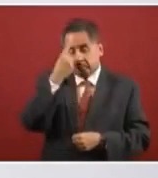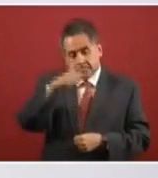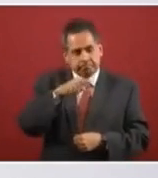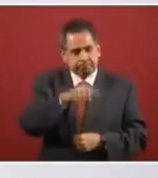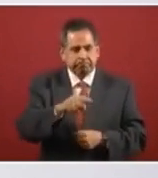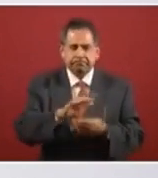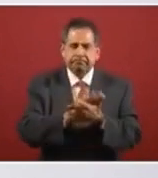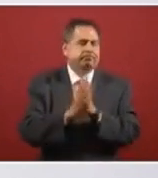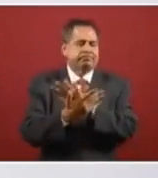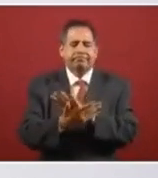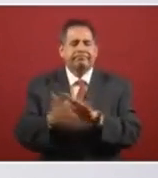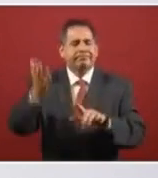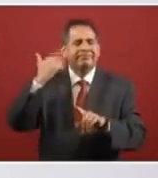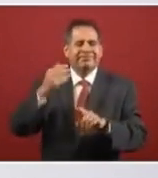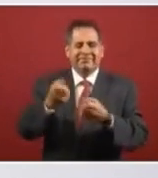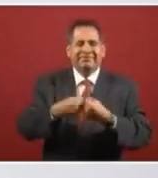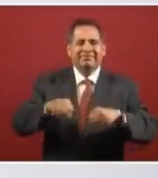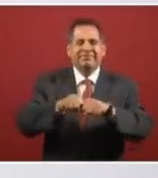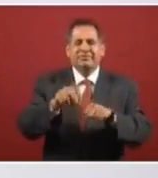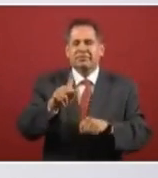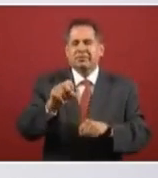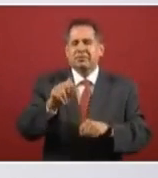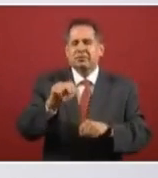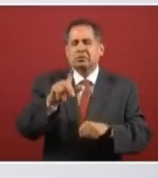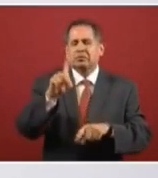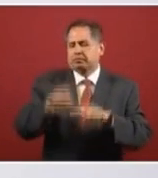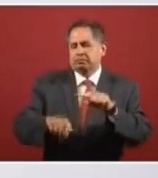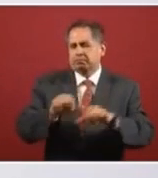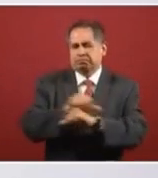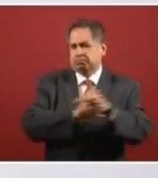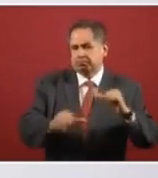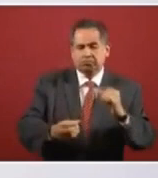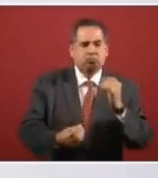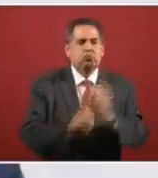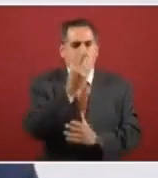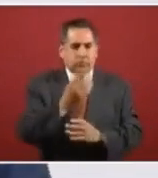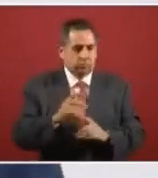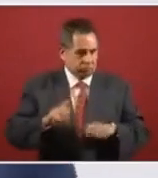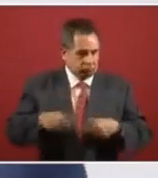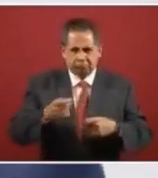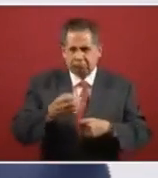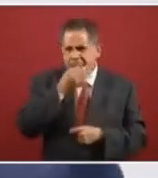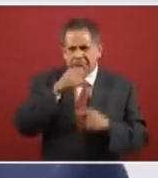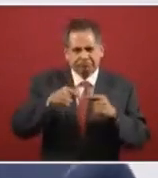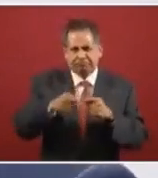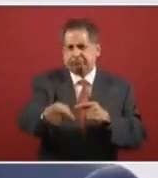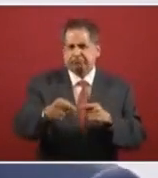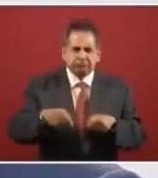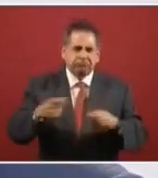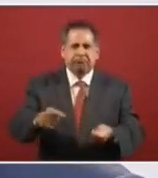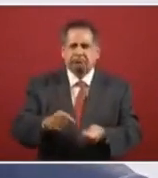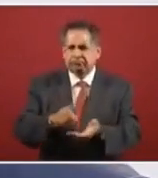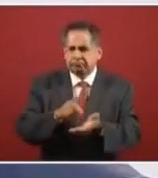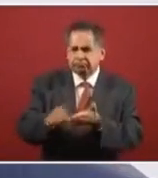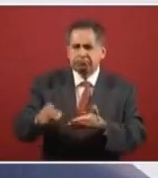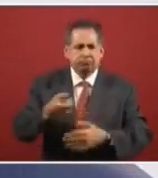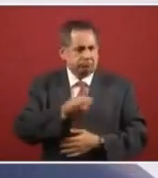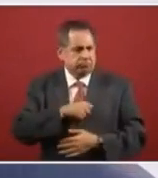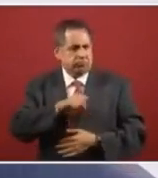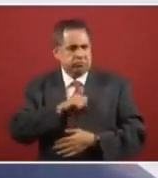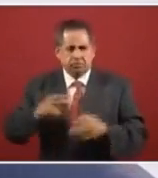Institute for national Institute oh my gosh will guaranteed them guaranteed